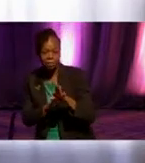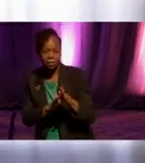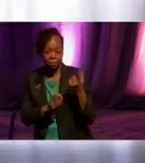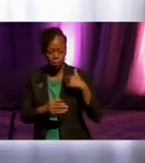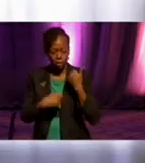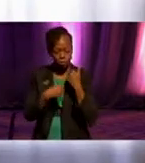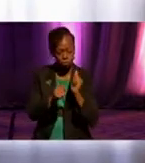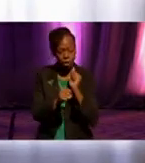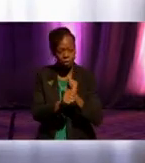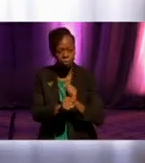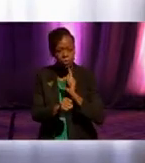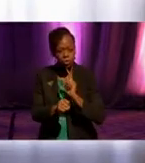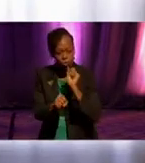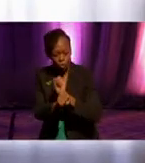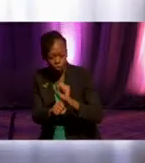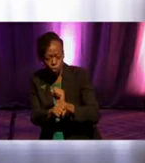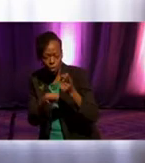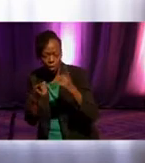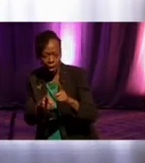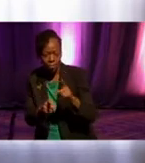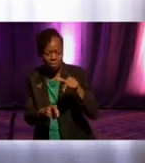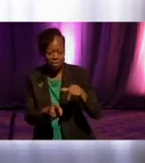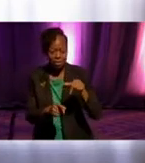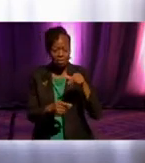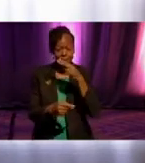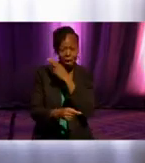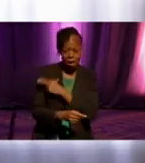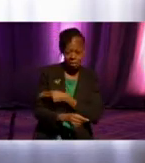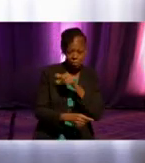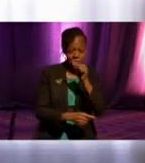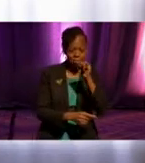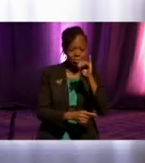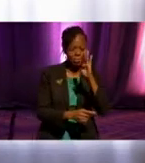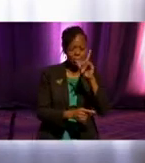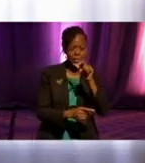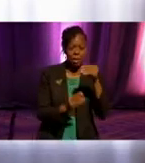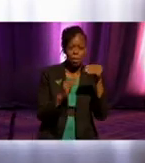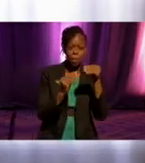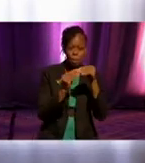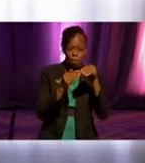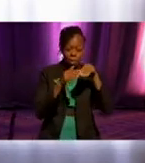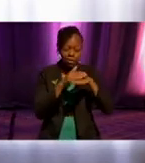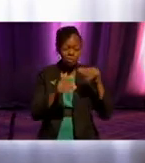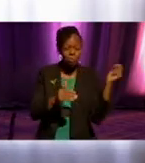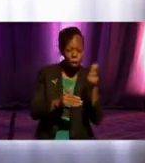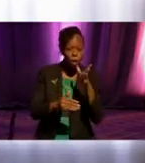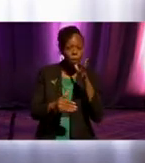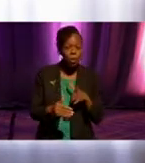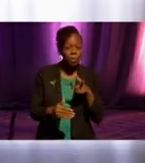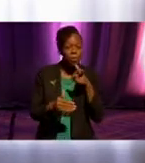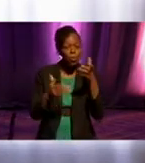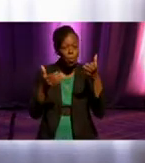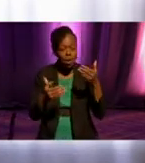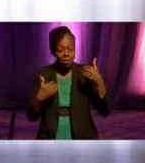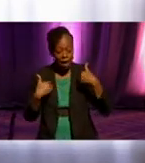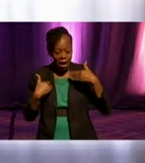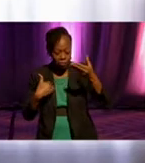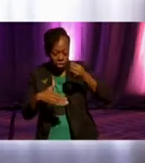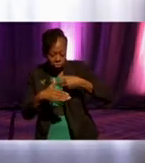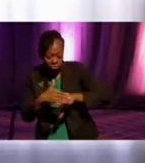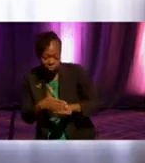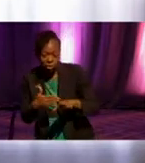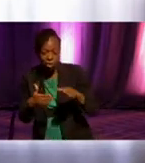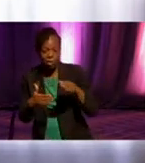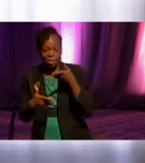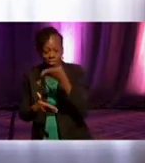Sibley Memorial Hospital is more accessible to all women in the district who wish to have their babies with us. And we are committed to doing